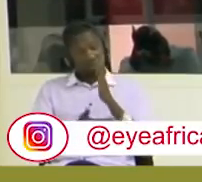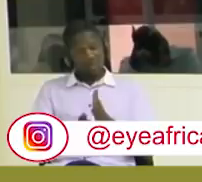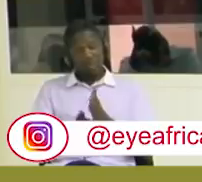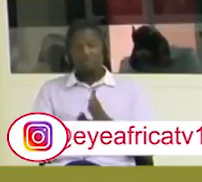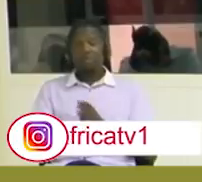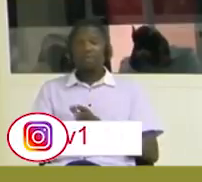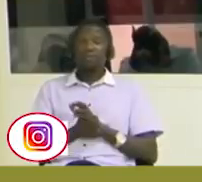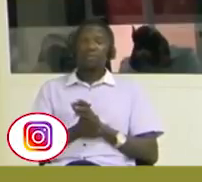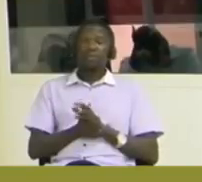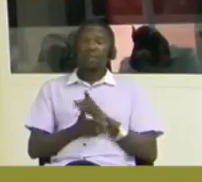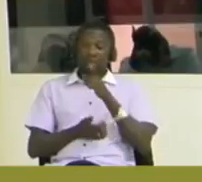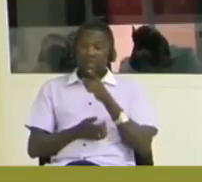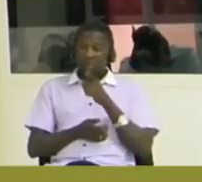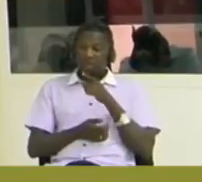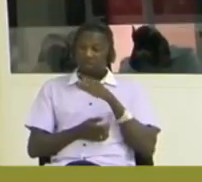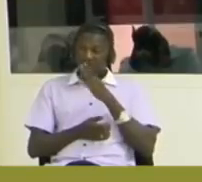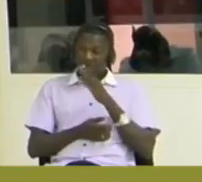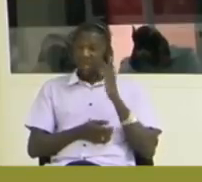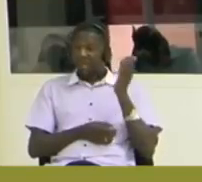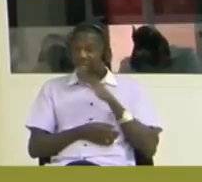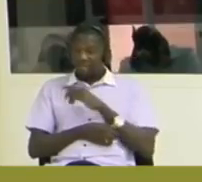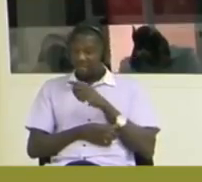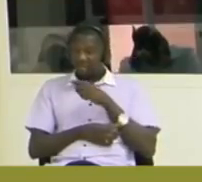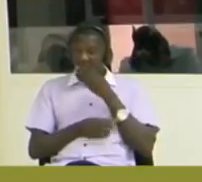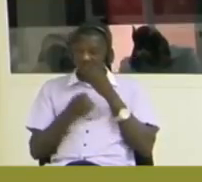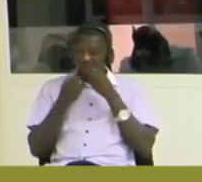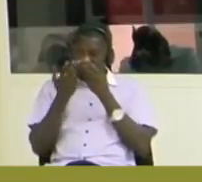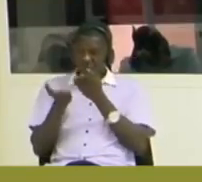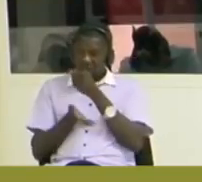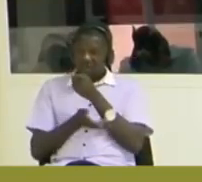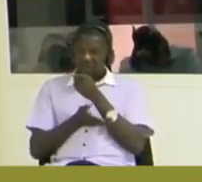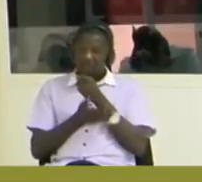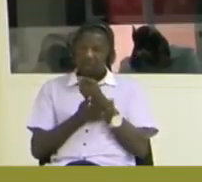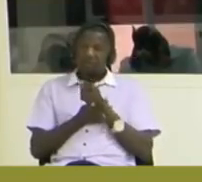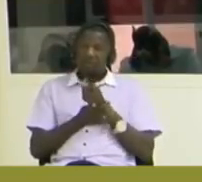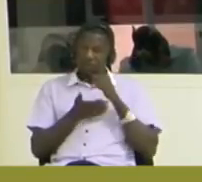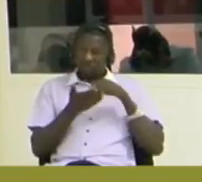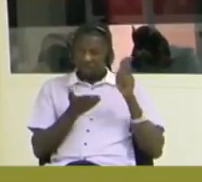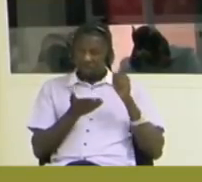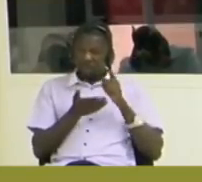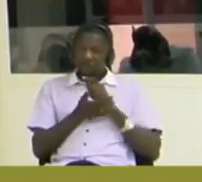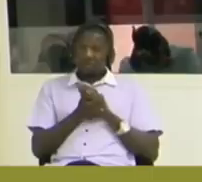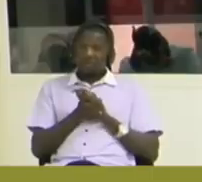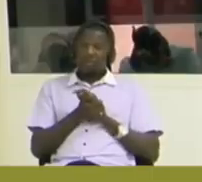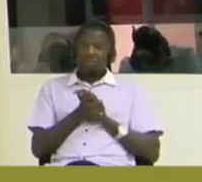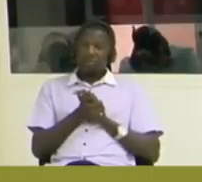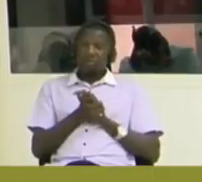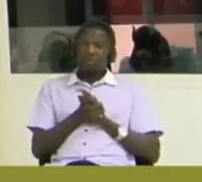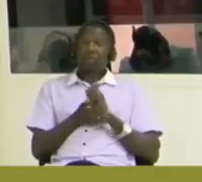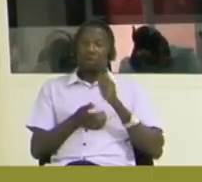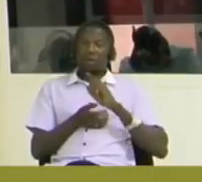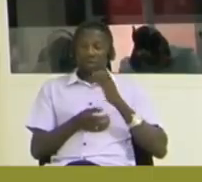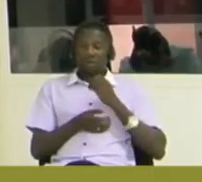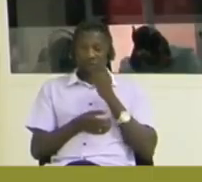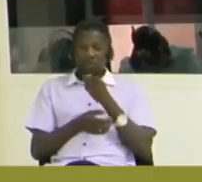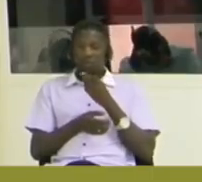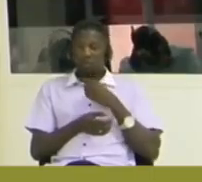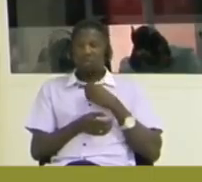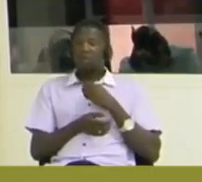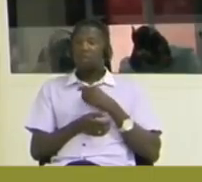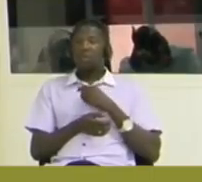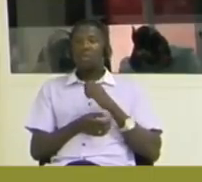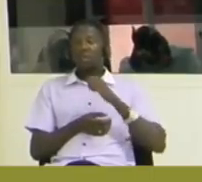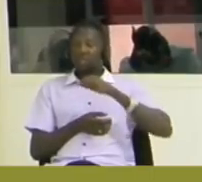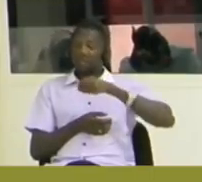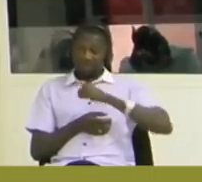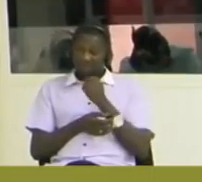That would be a lie, according to you, correct? What I can do is categorically deny that fact.